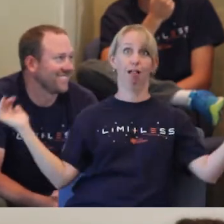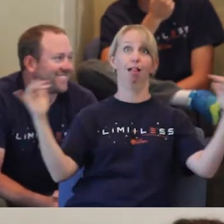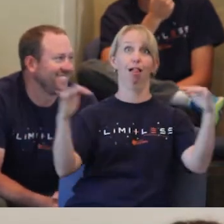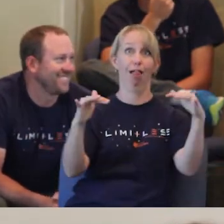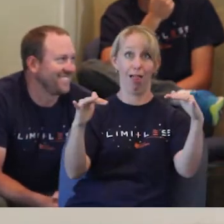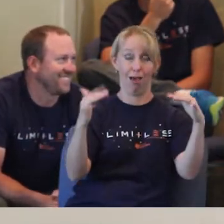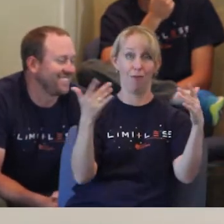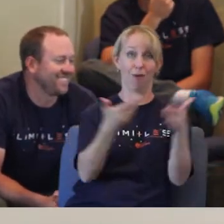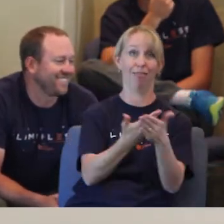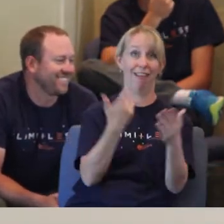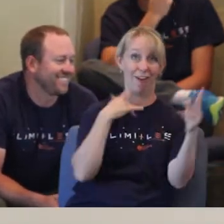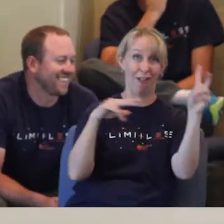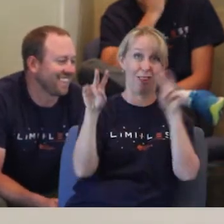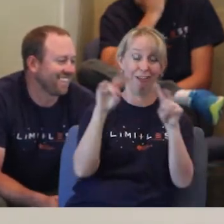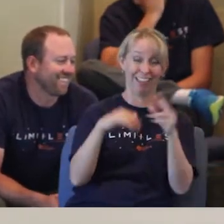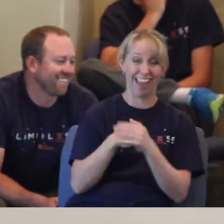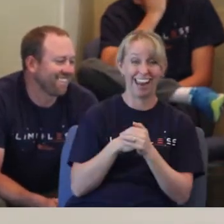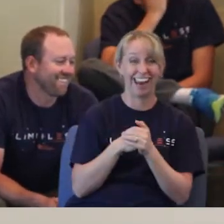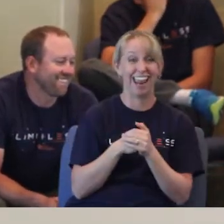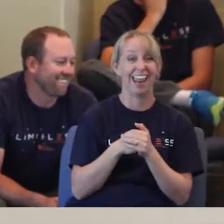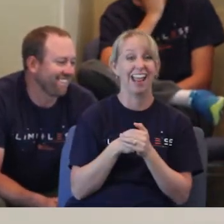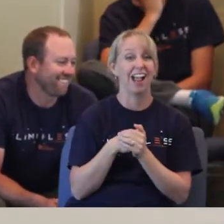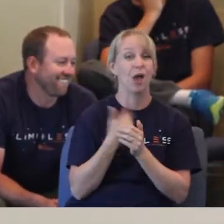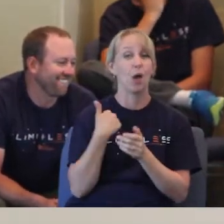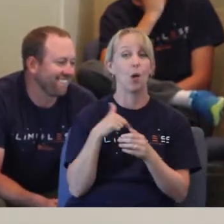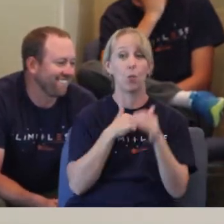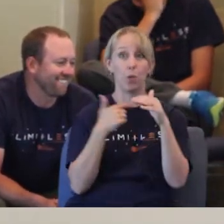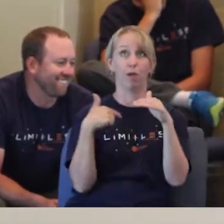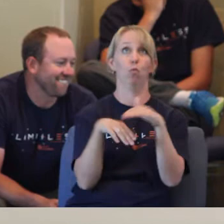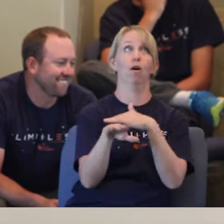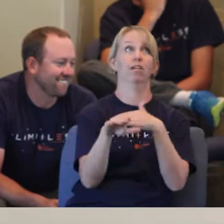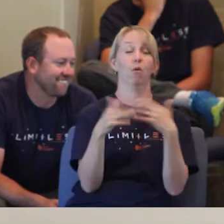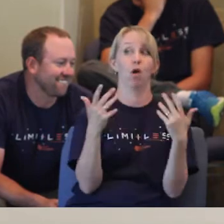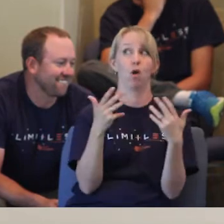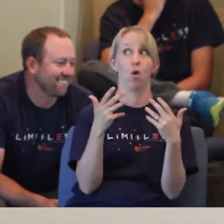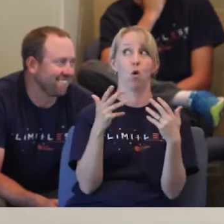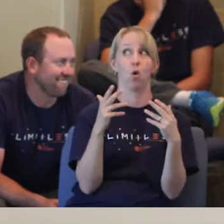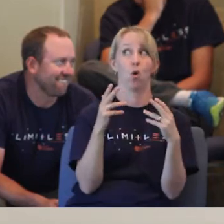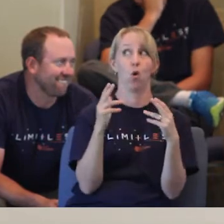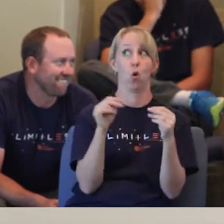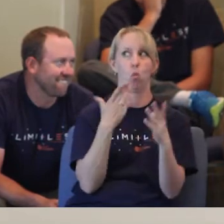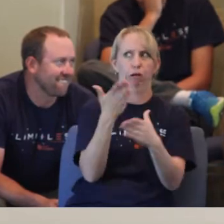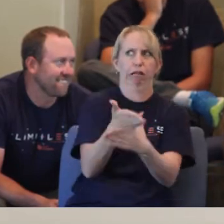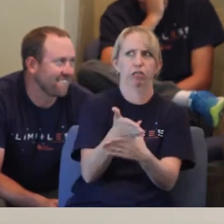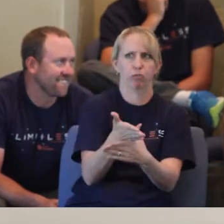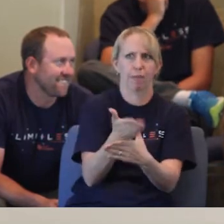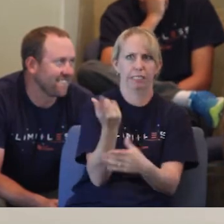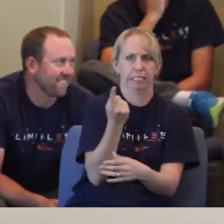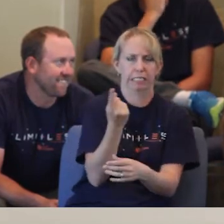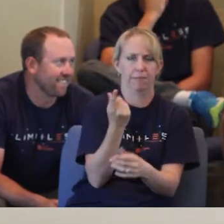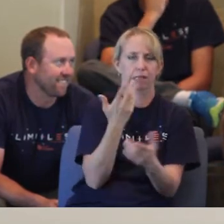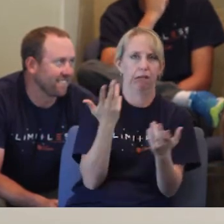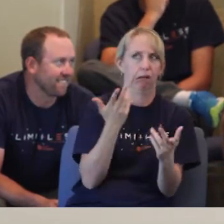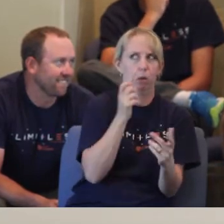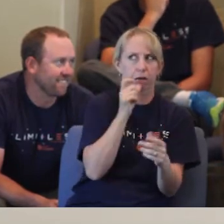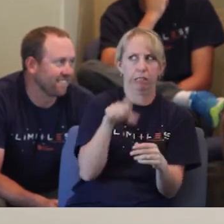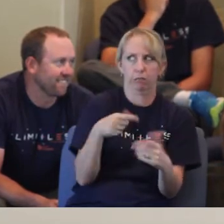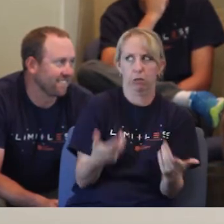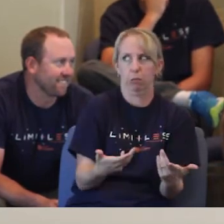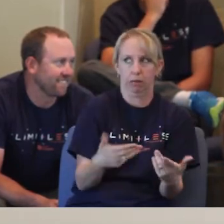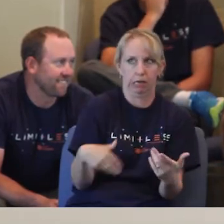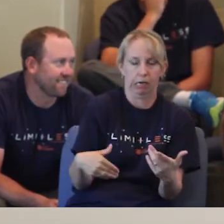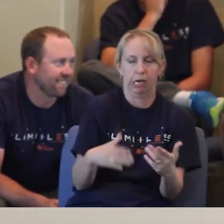on Sunday. And like we walked in, and I'm just like, oh no, we're interrupting something. We're like not supposed to be here.